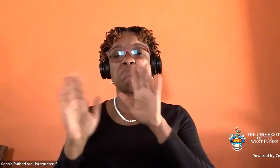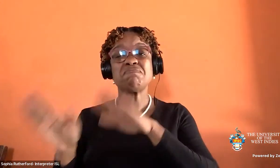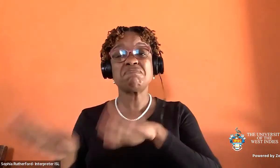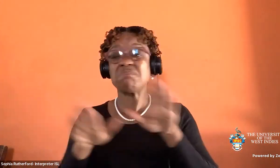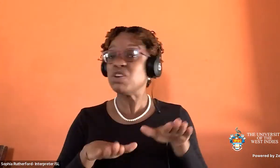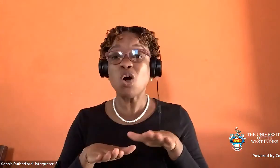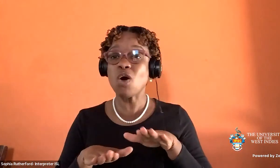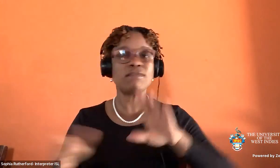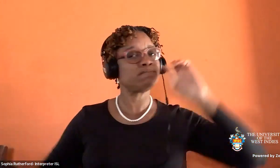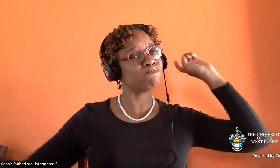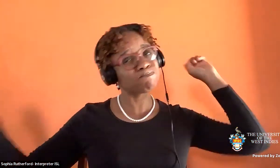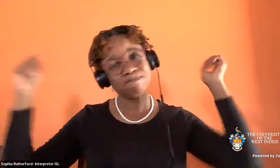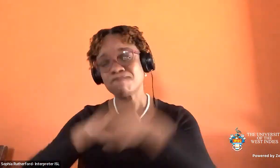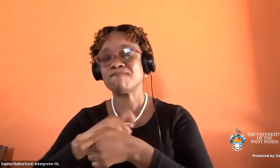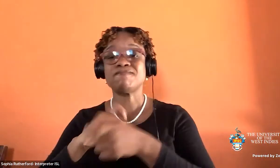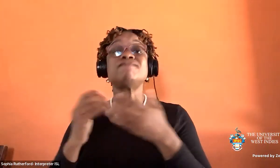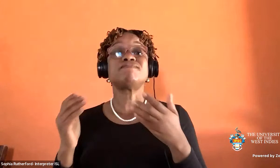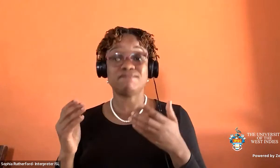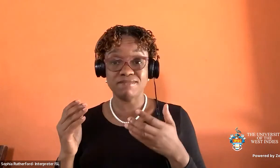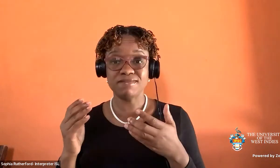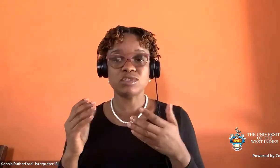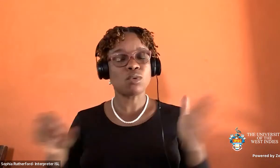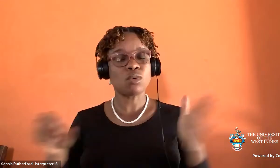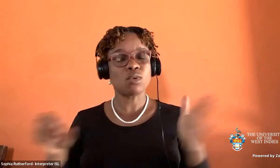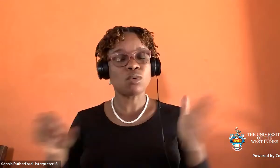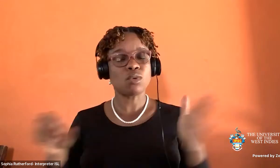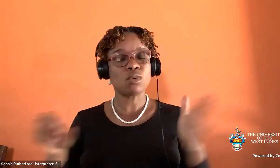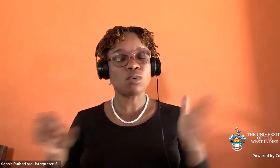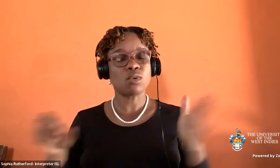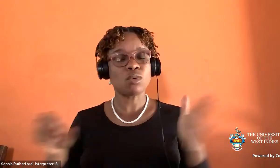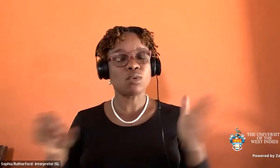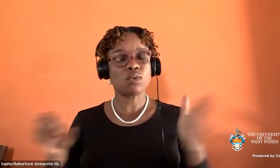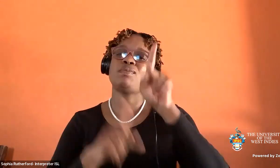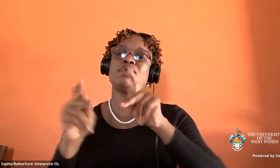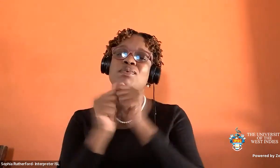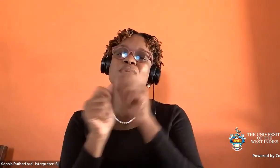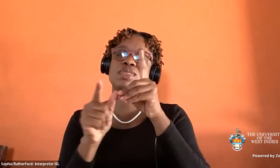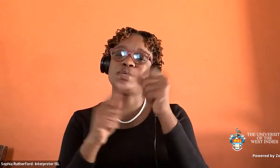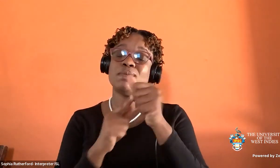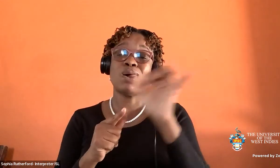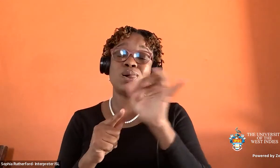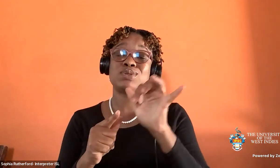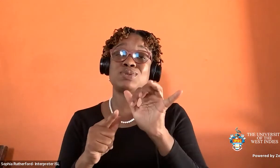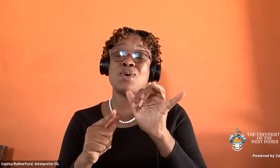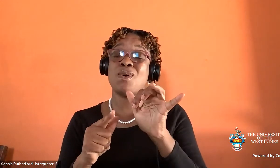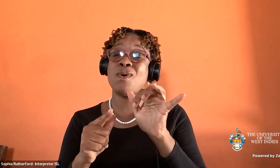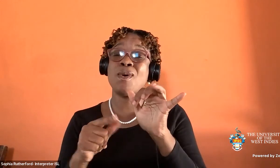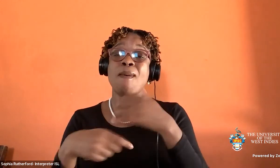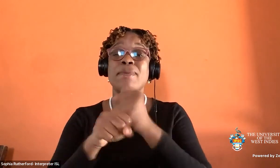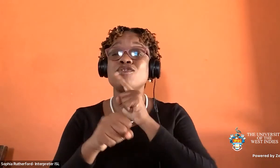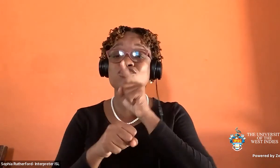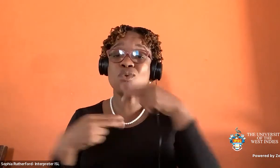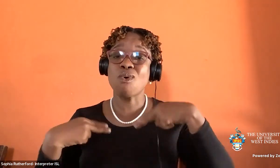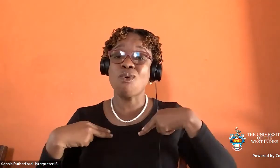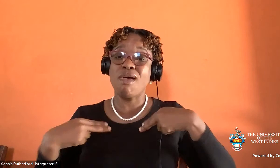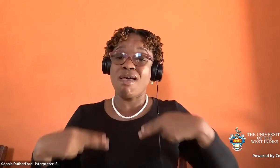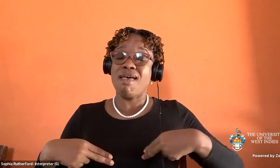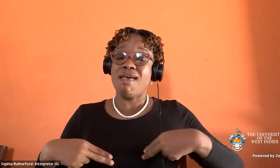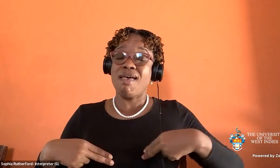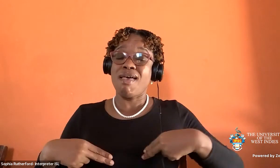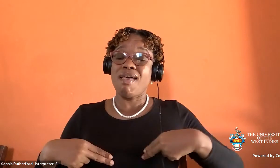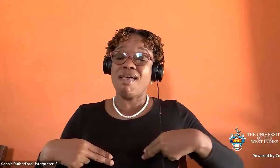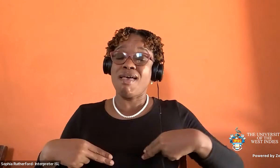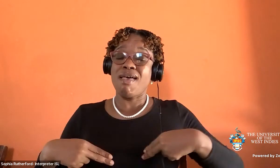full inclusion of persons with disabilities and the quality healthcare that we need to have,